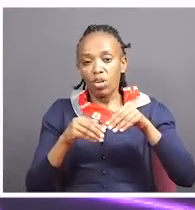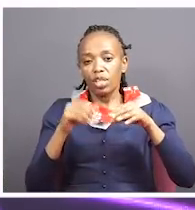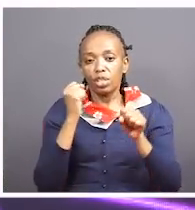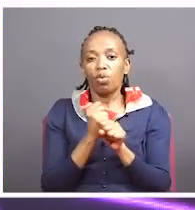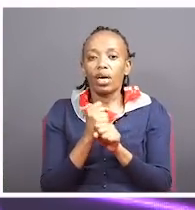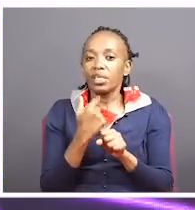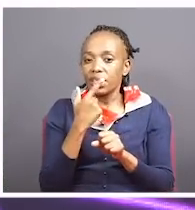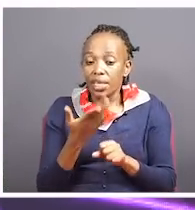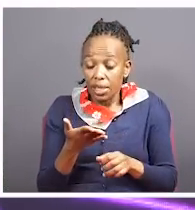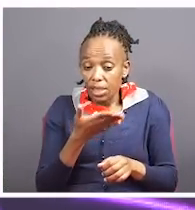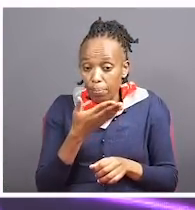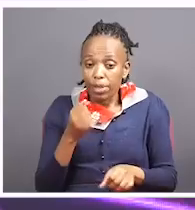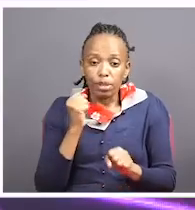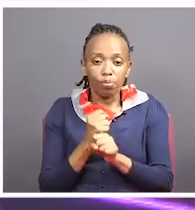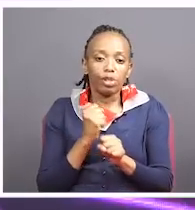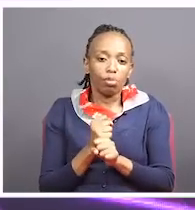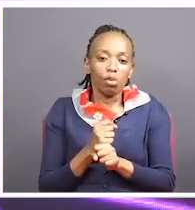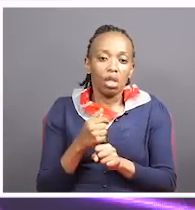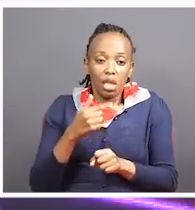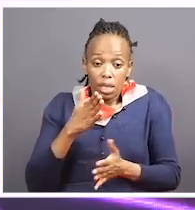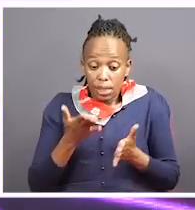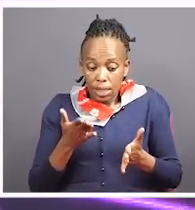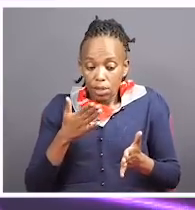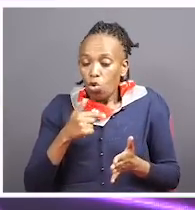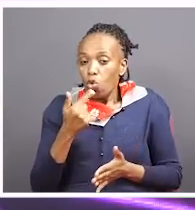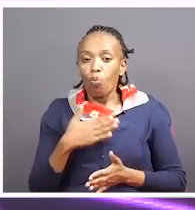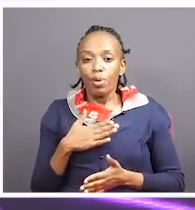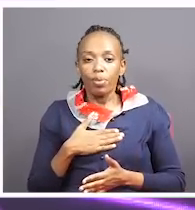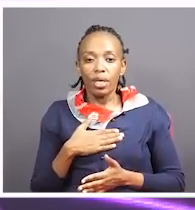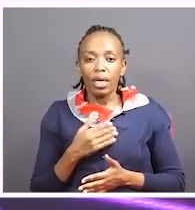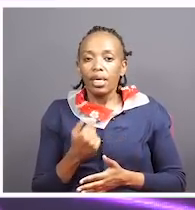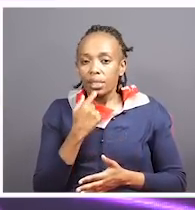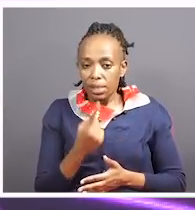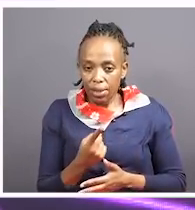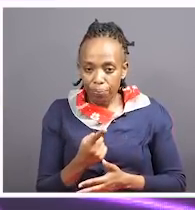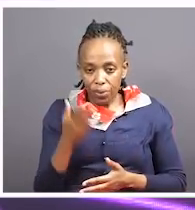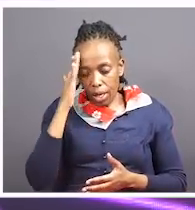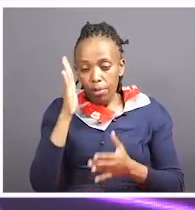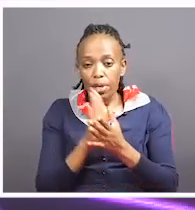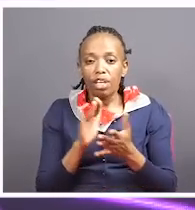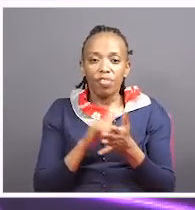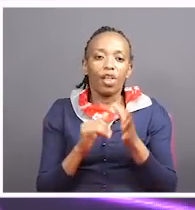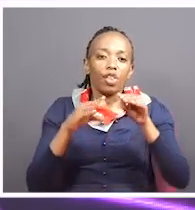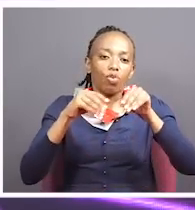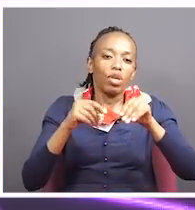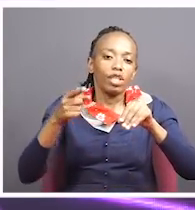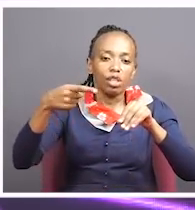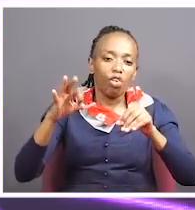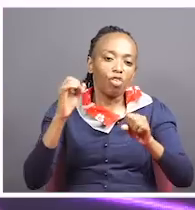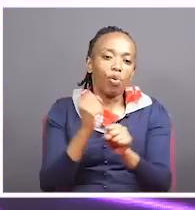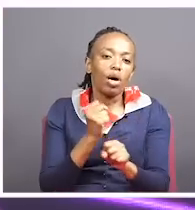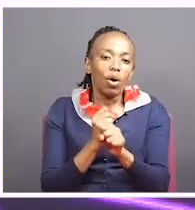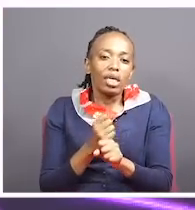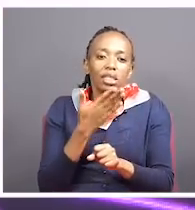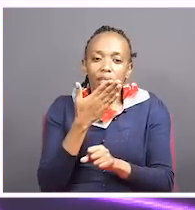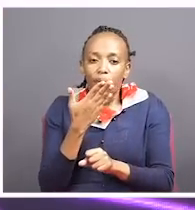then you are saying, this is the best I can do. This is who I am. And I was saying, which I say, I believe that the quality of our